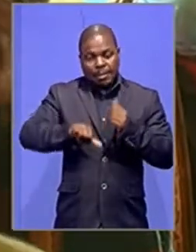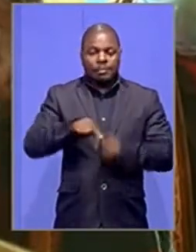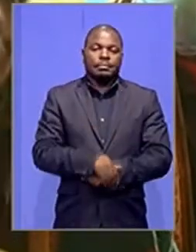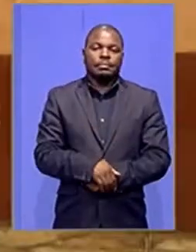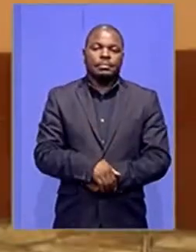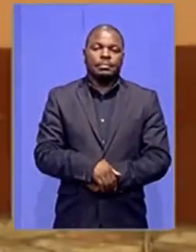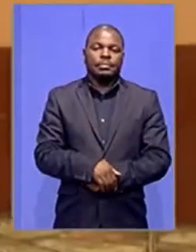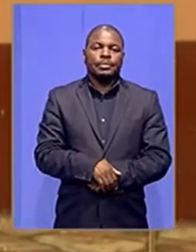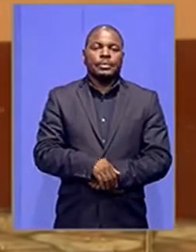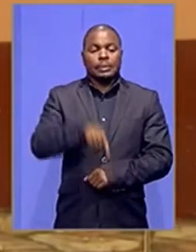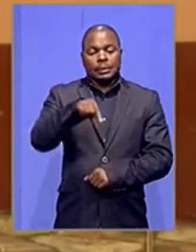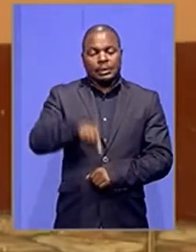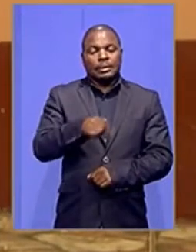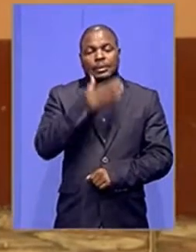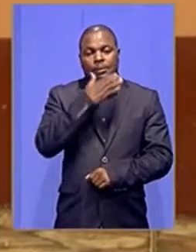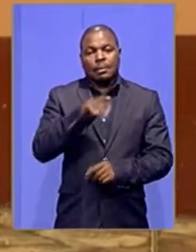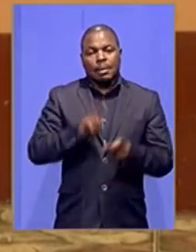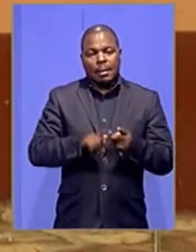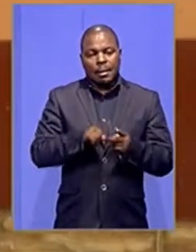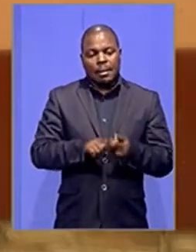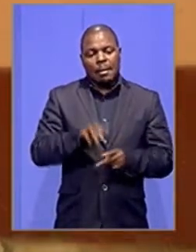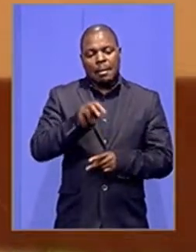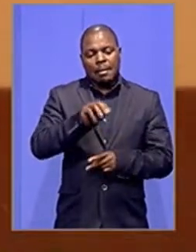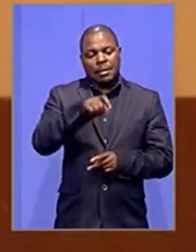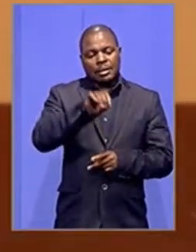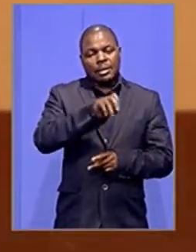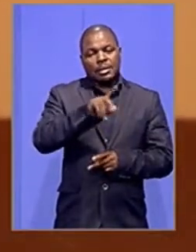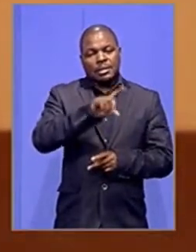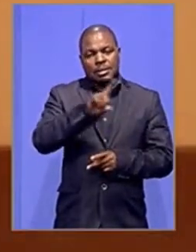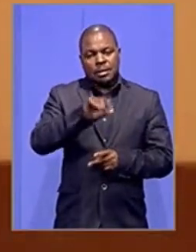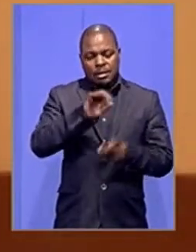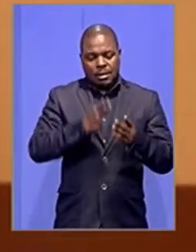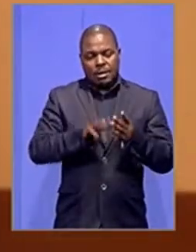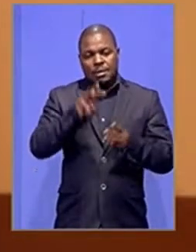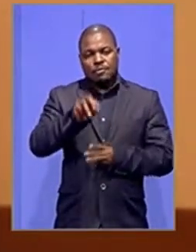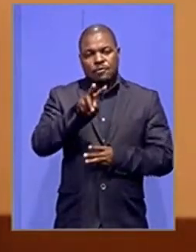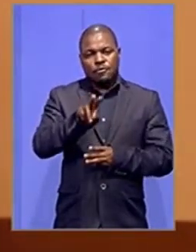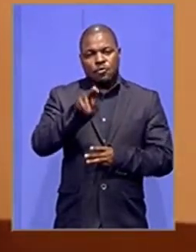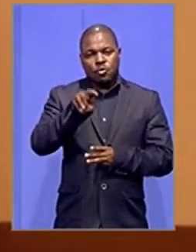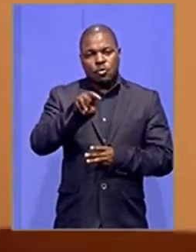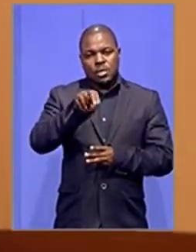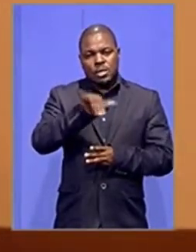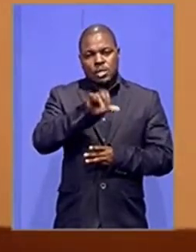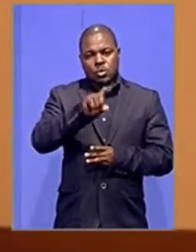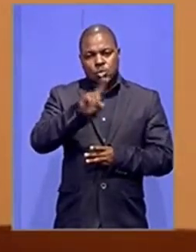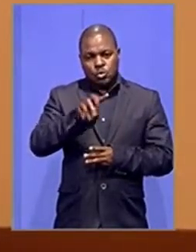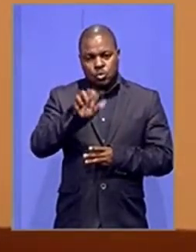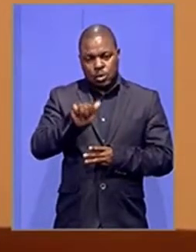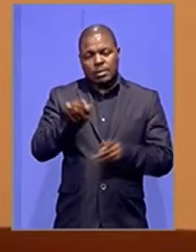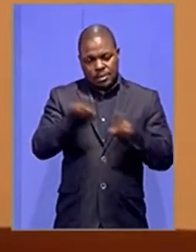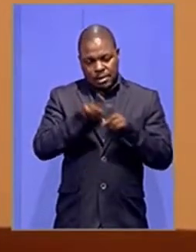Tshitwe. Ba malapa a Maqikiza le la Mvunyiswa le bona ba ntse ba etsa dihlophiso tsa mapato a bafu ba bona.